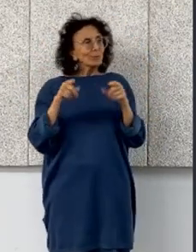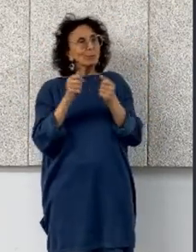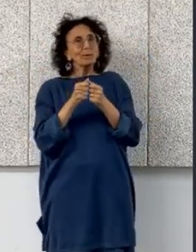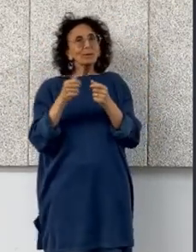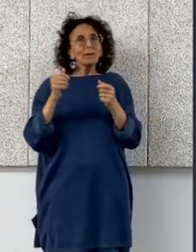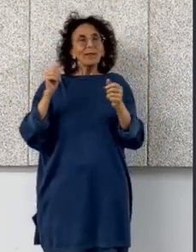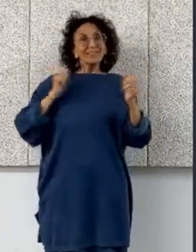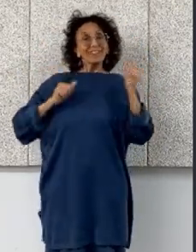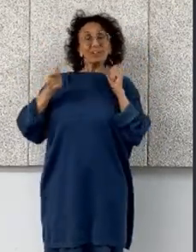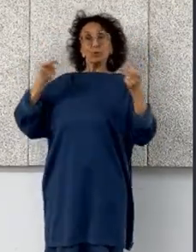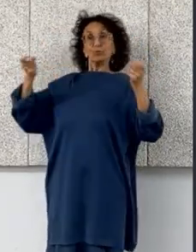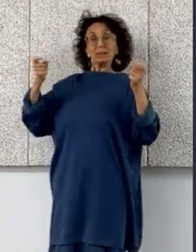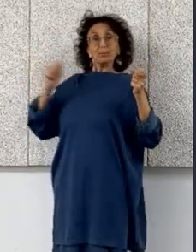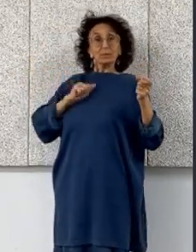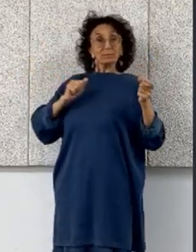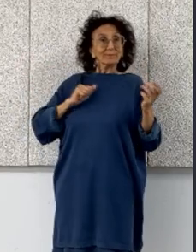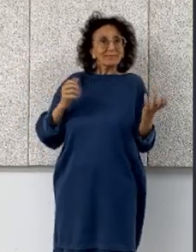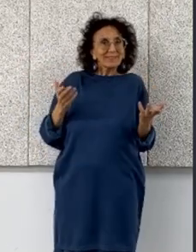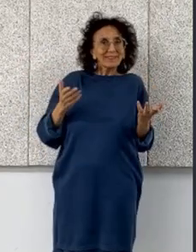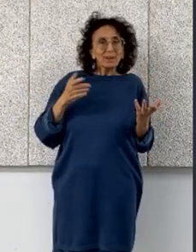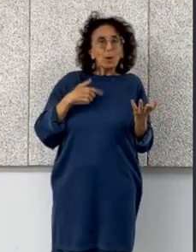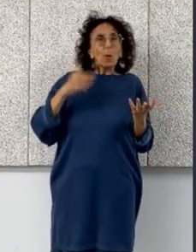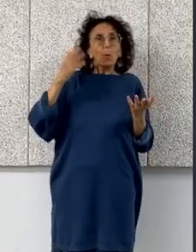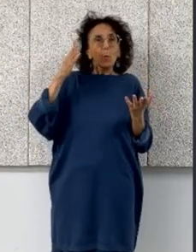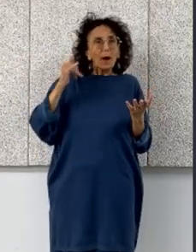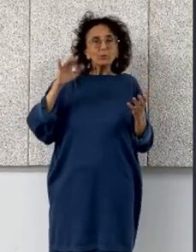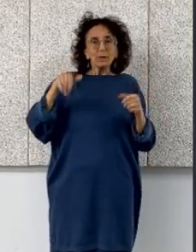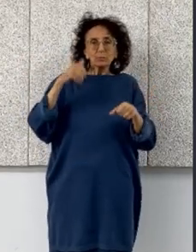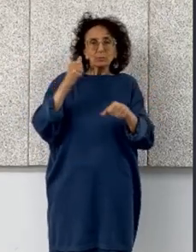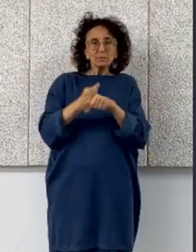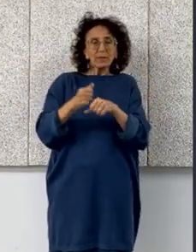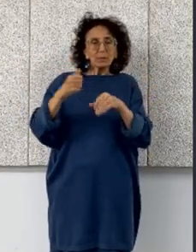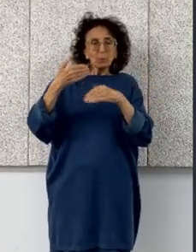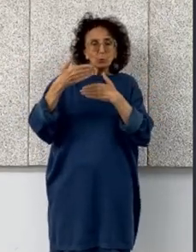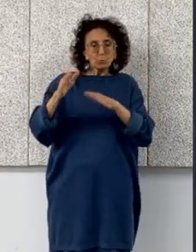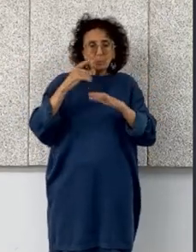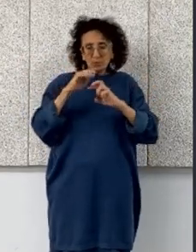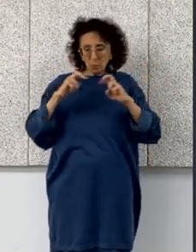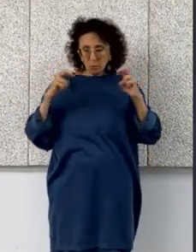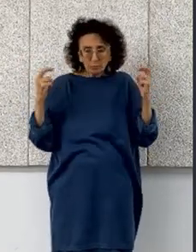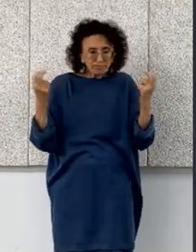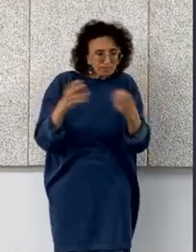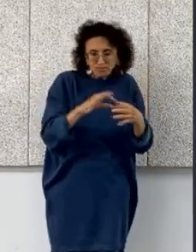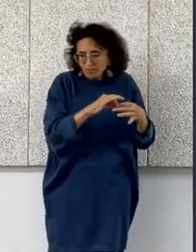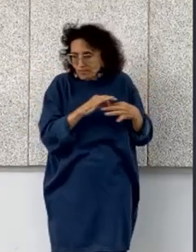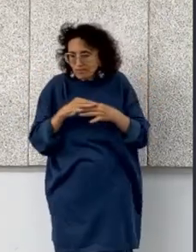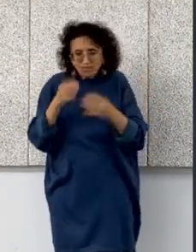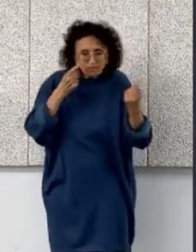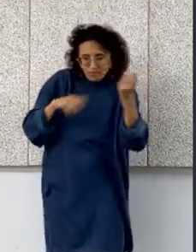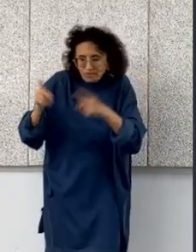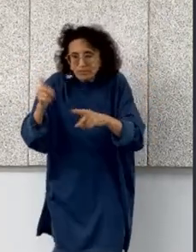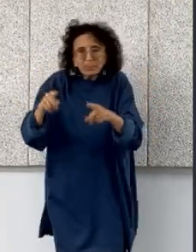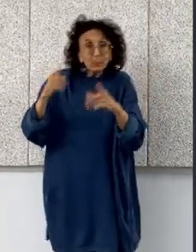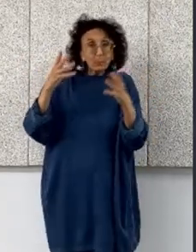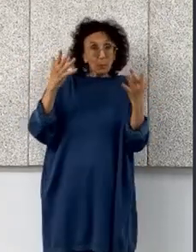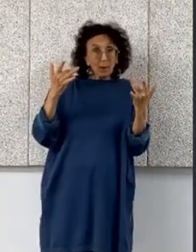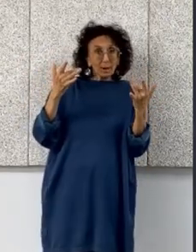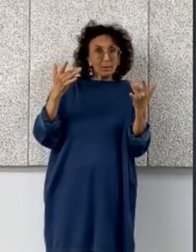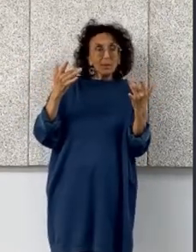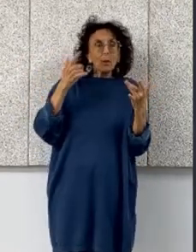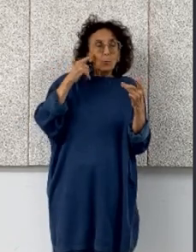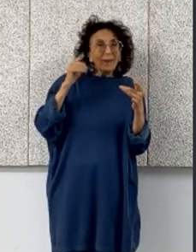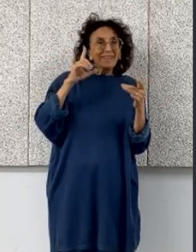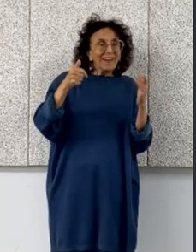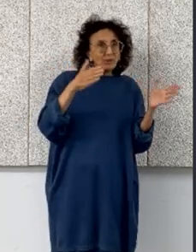Like I think about this all the time. One of the reasons the room needs to be set up for collaboration in a certain way is that as we move towards